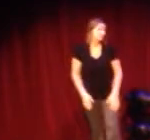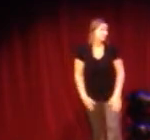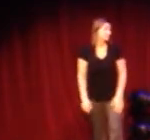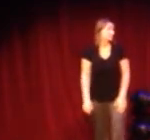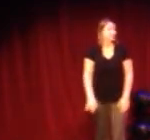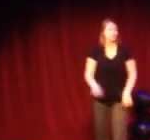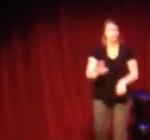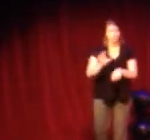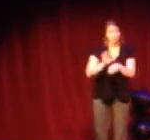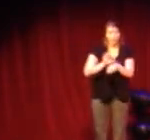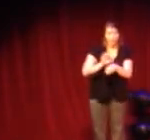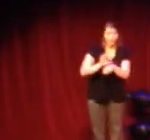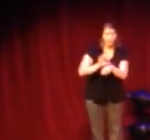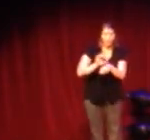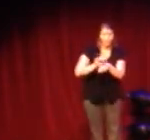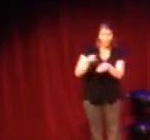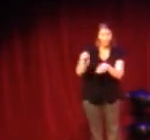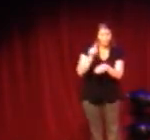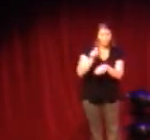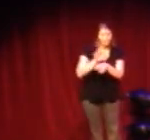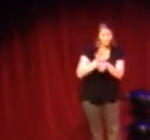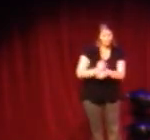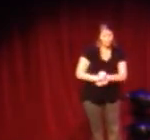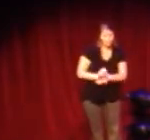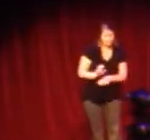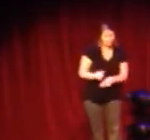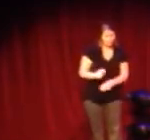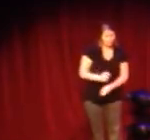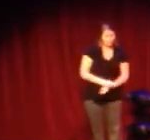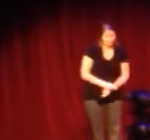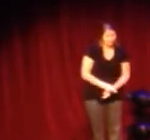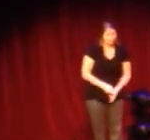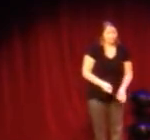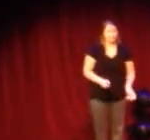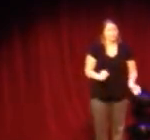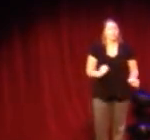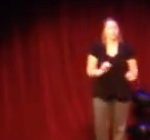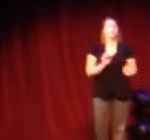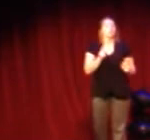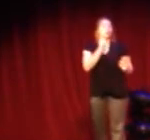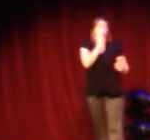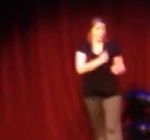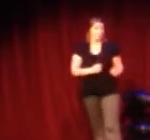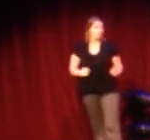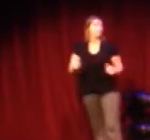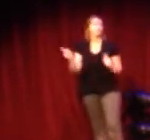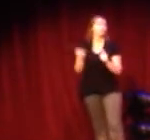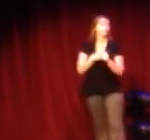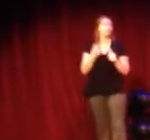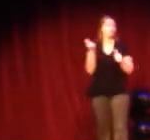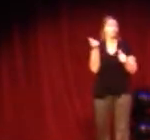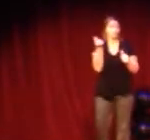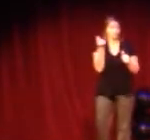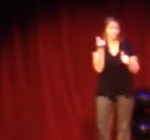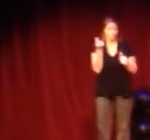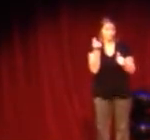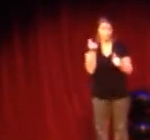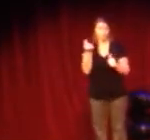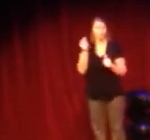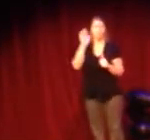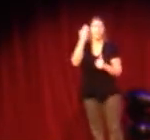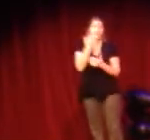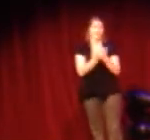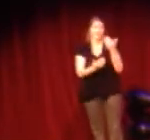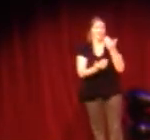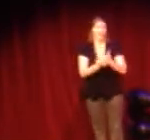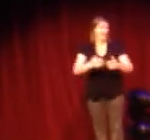It's chapel. You should be used to this. All right? Yeah. Cool. All right. So the first thing you need to do is put your